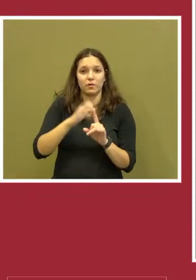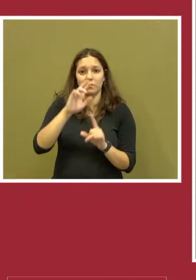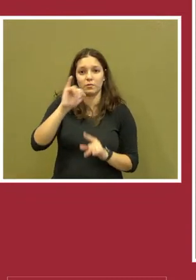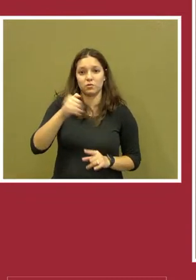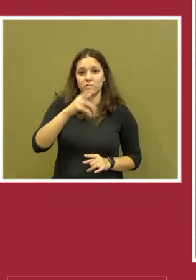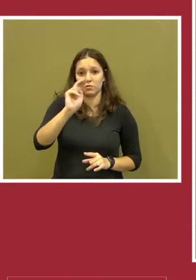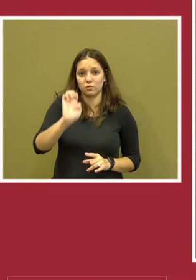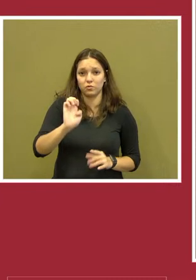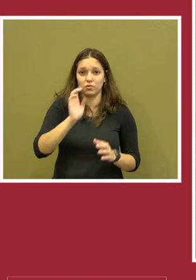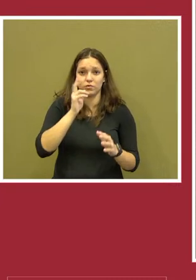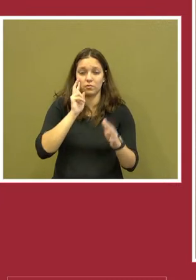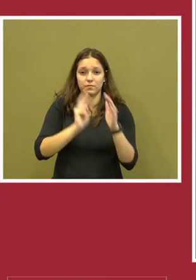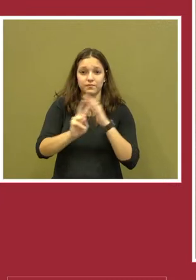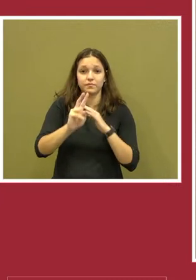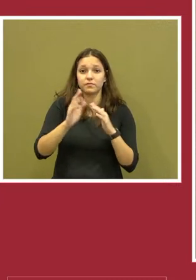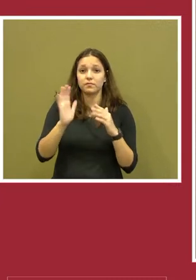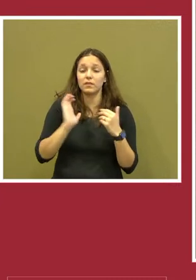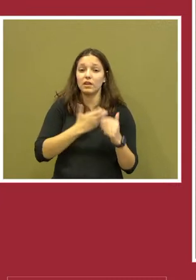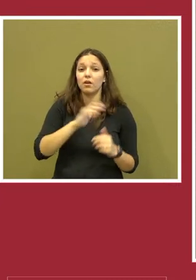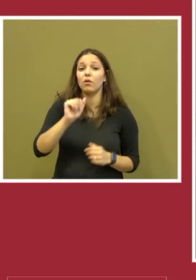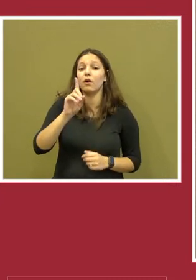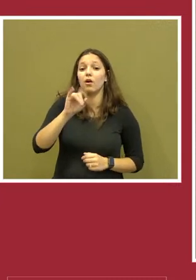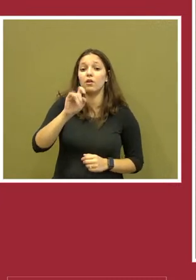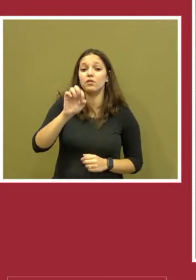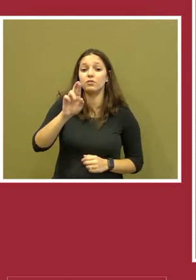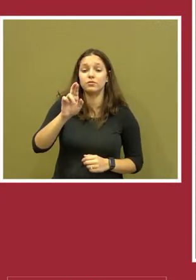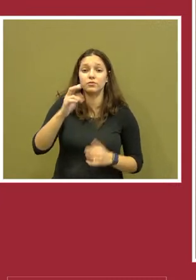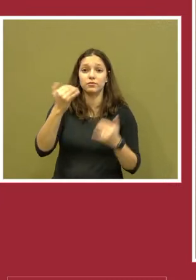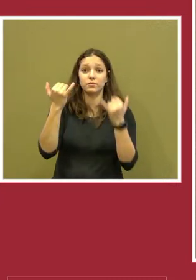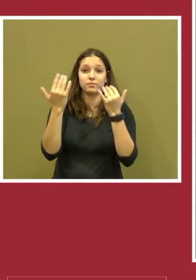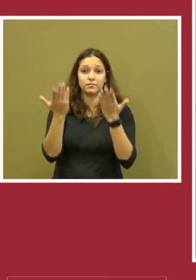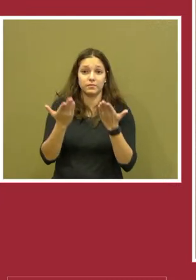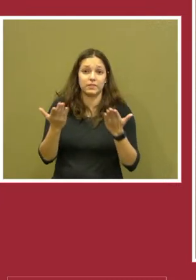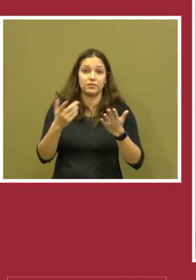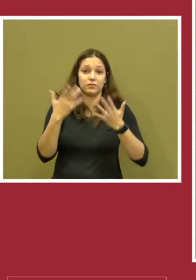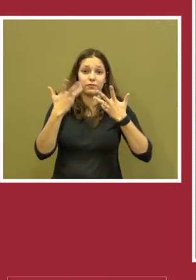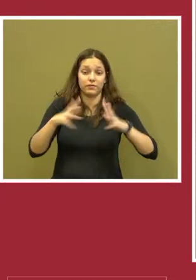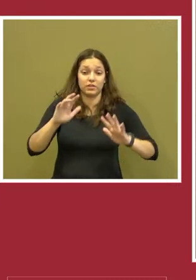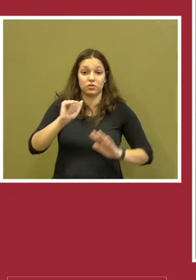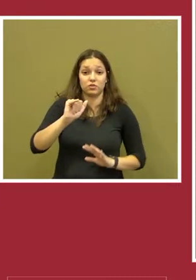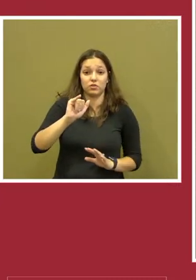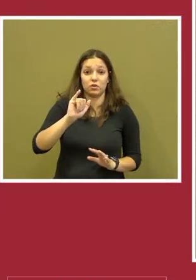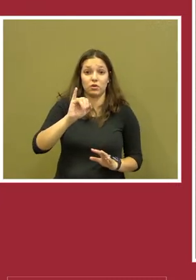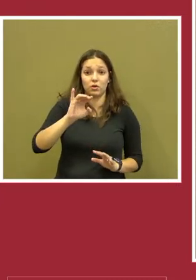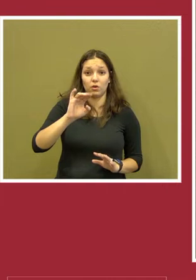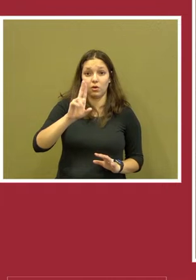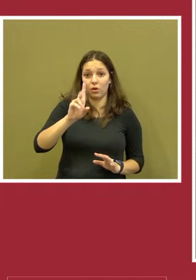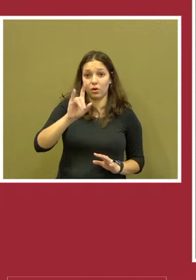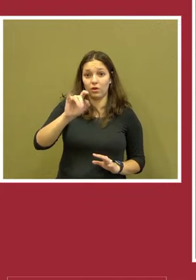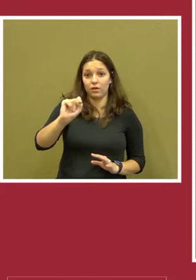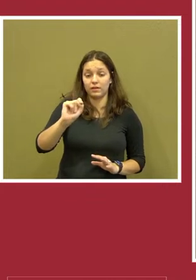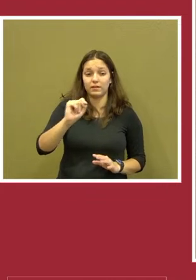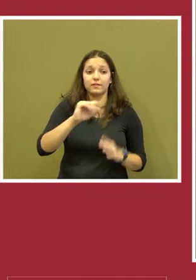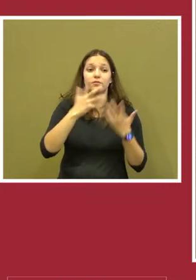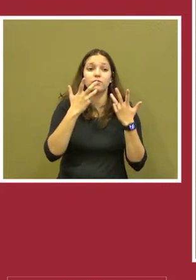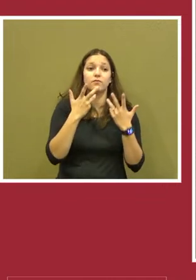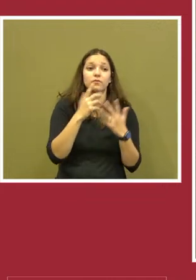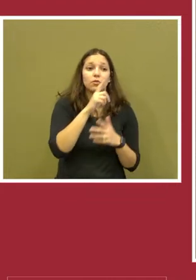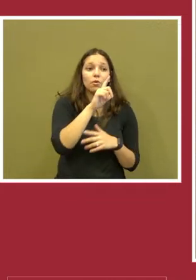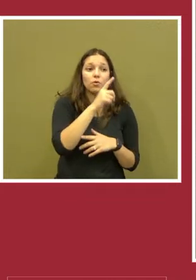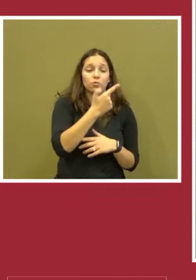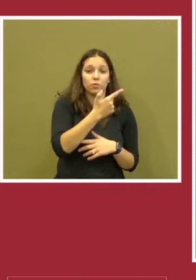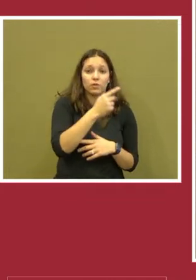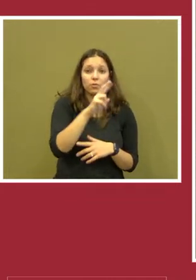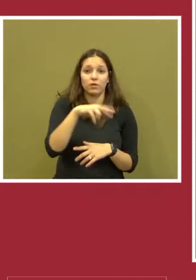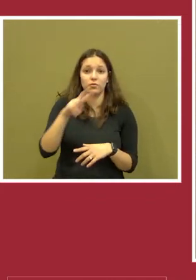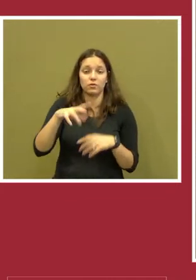projections. Our auditors are also on site at this point in time to finish our audit for the 21-22 year, and at this point in time, we've